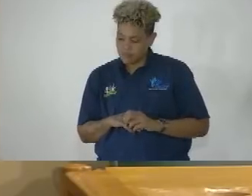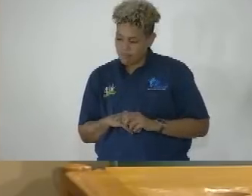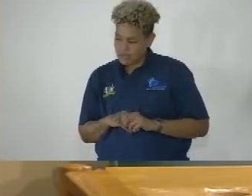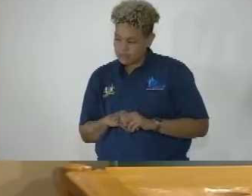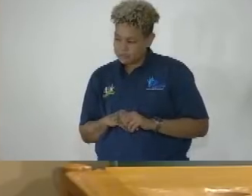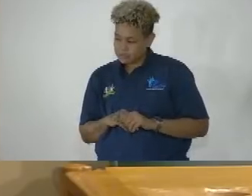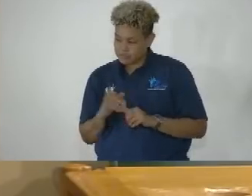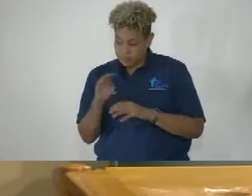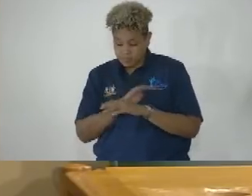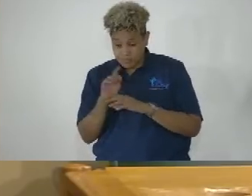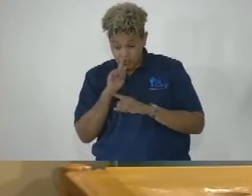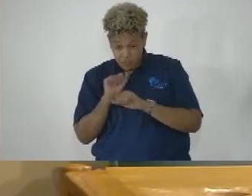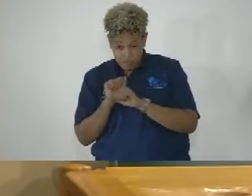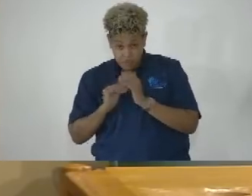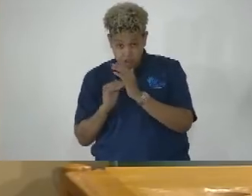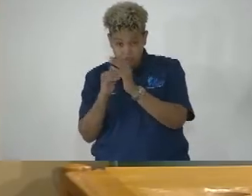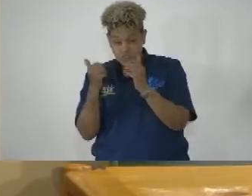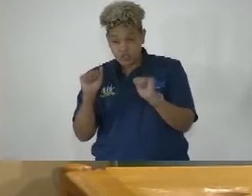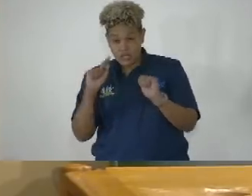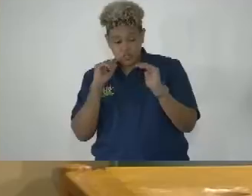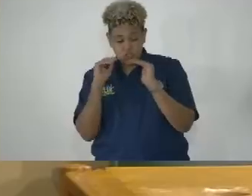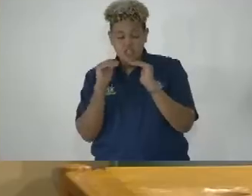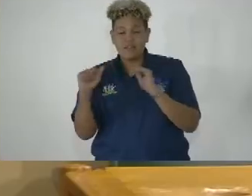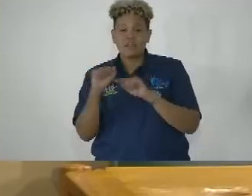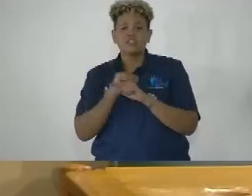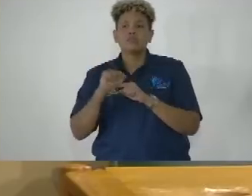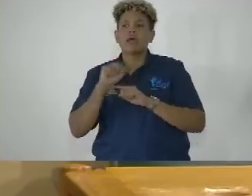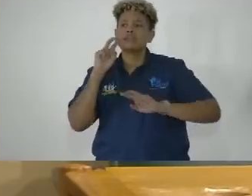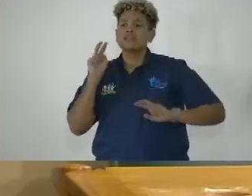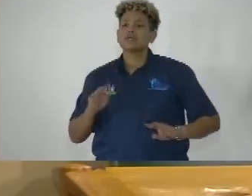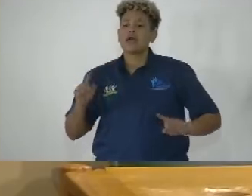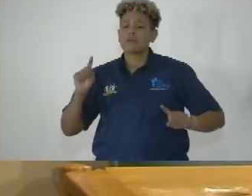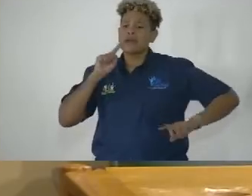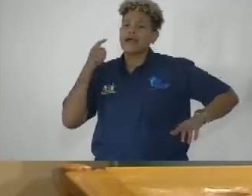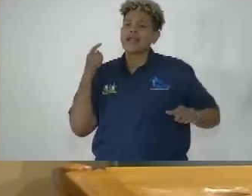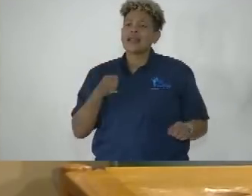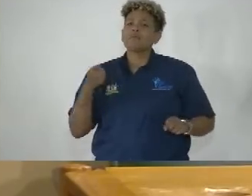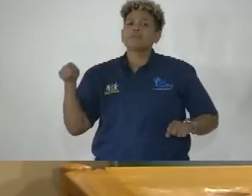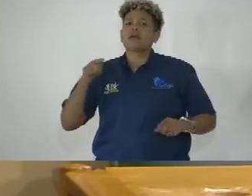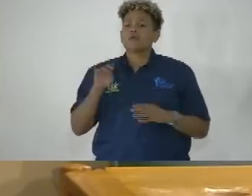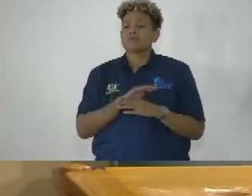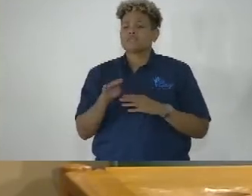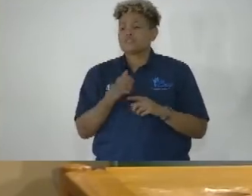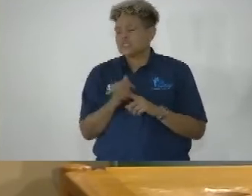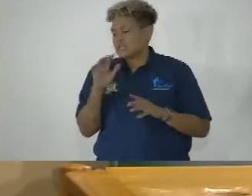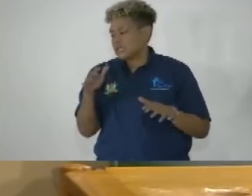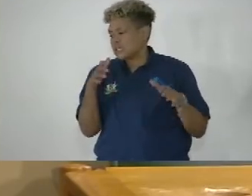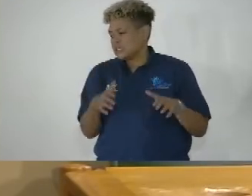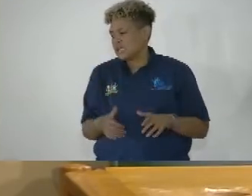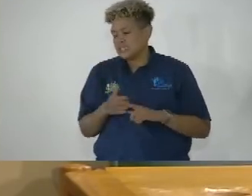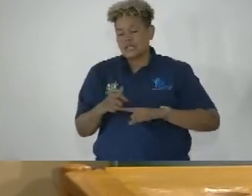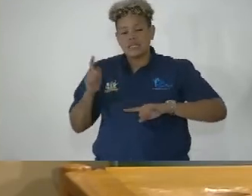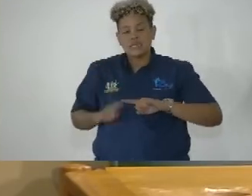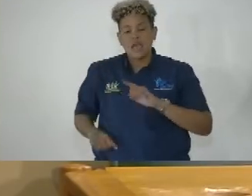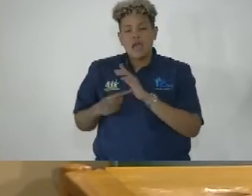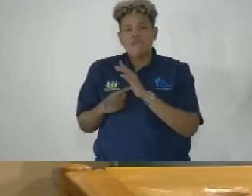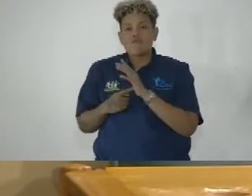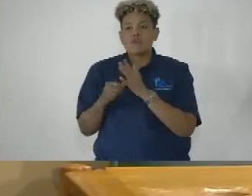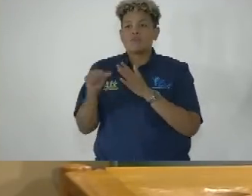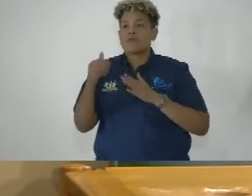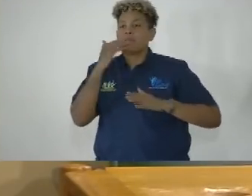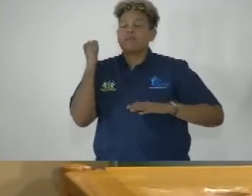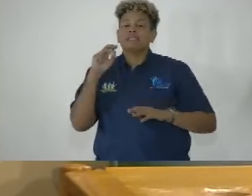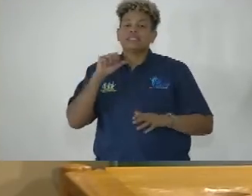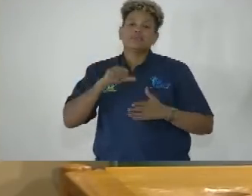Businesses have often tried to justify this practice by claiming that their business or their sector cannot afford to pay better